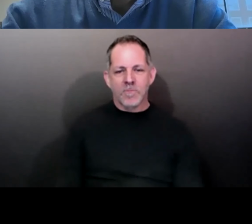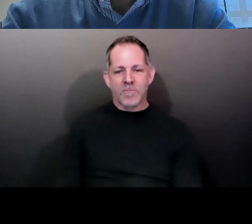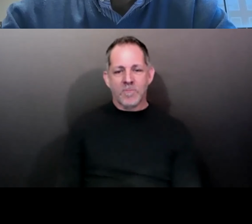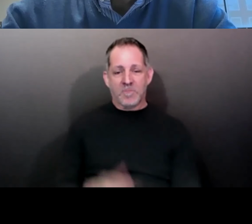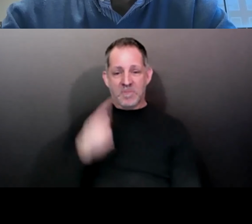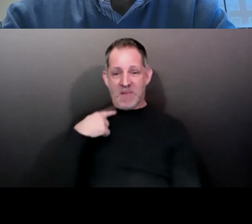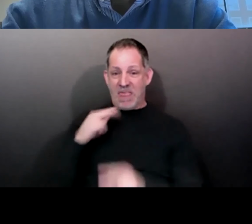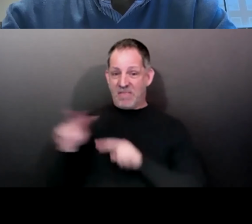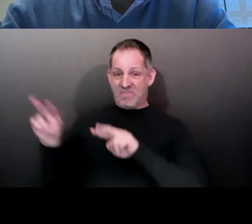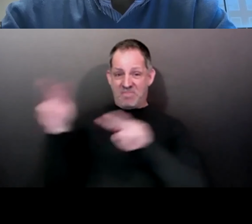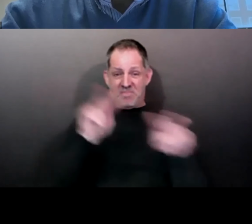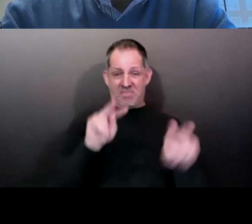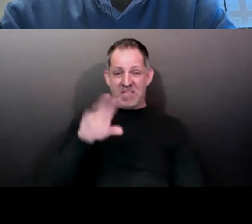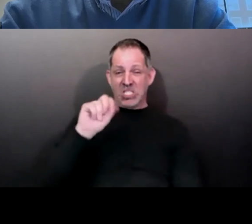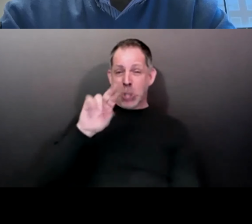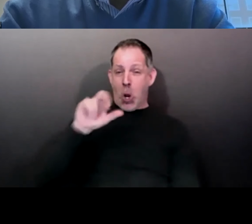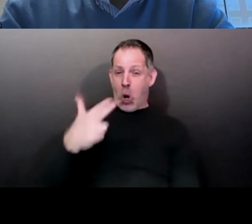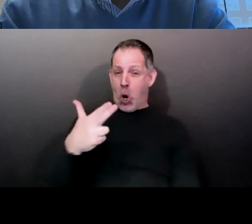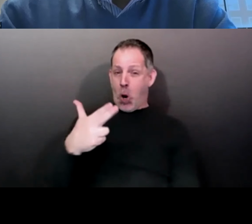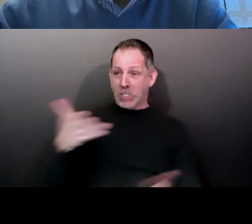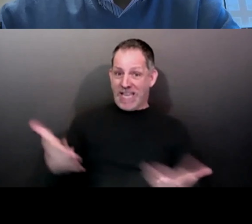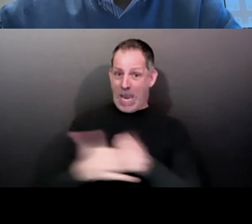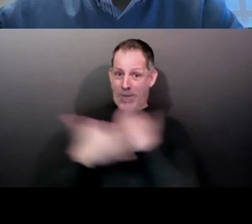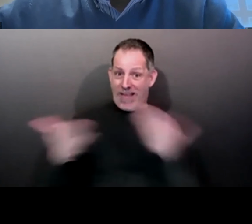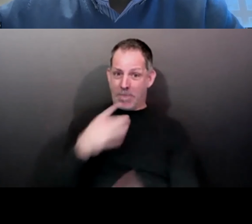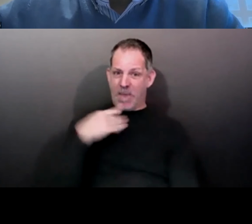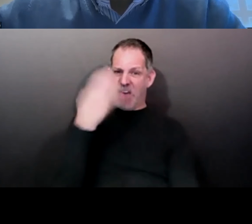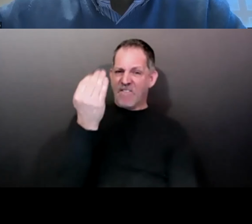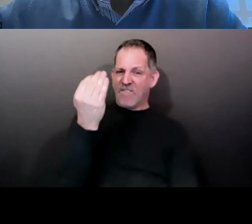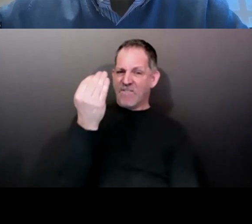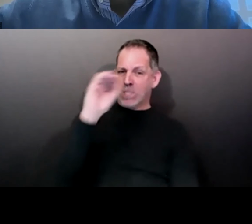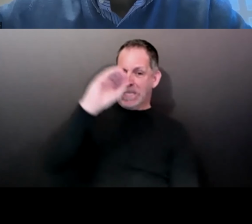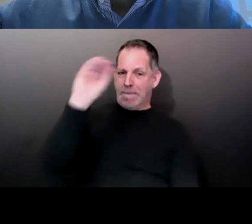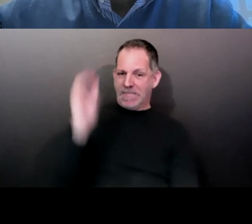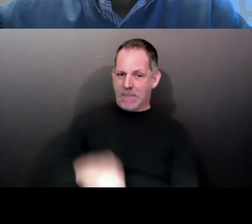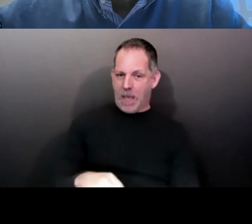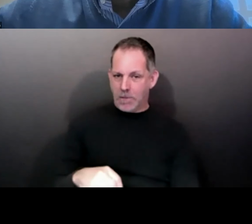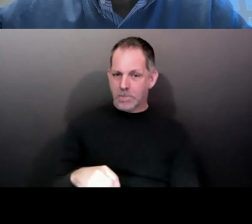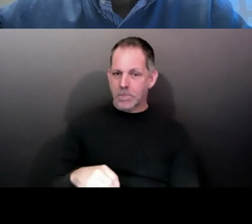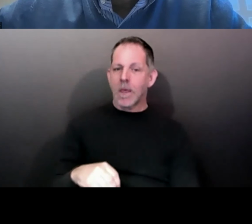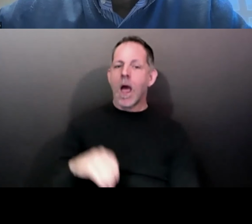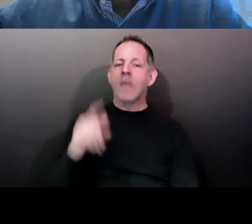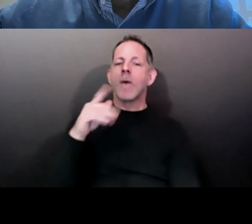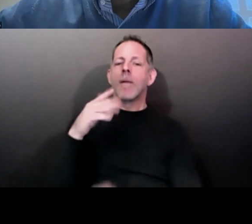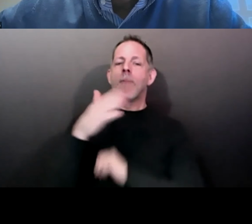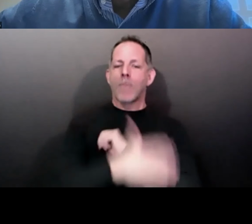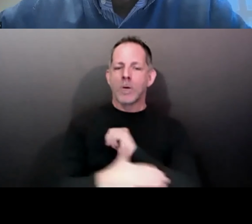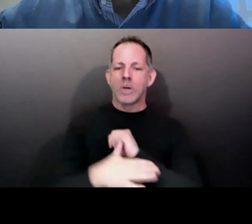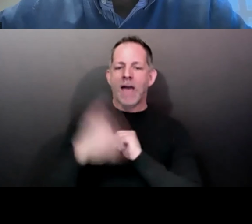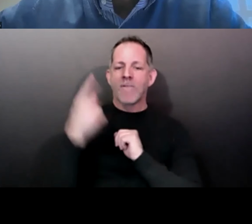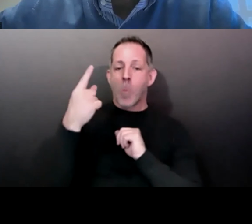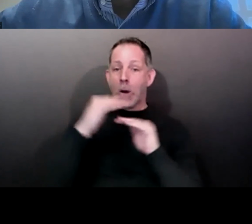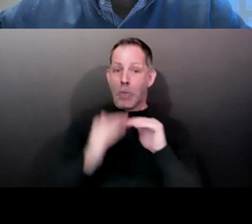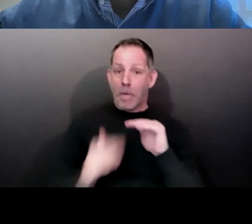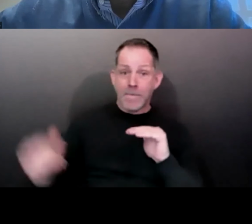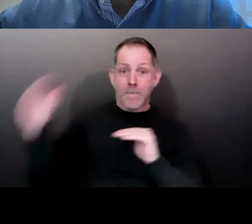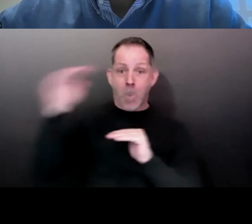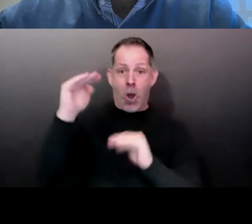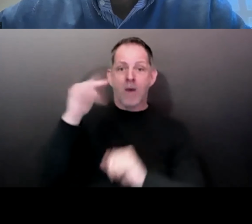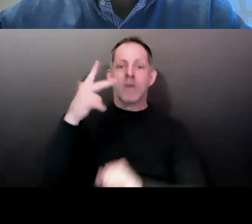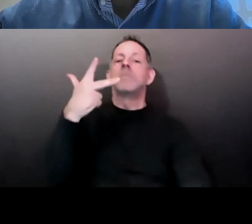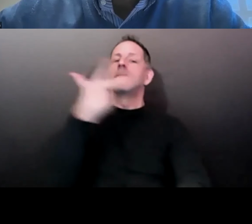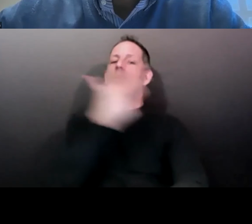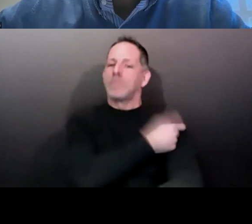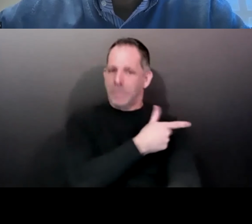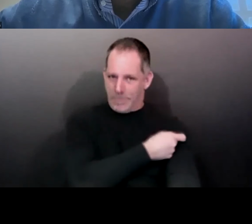of the county population has had 1 or more doses. And the difference, I haven't looked,